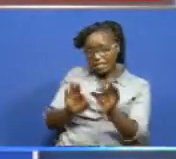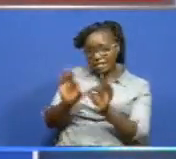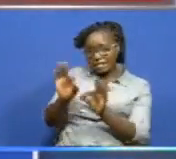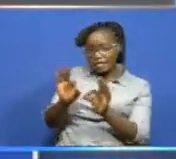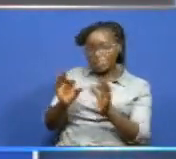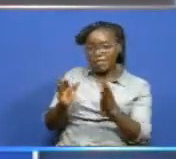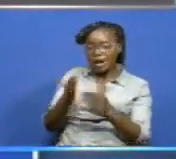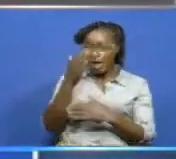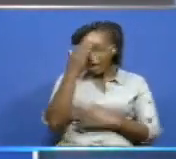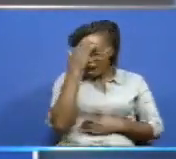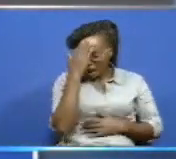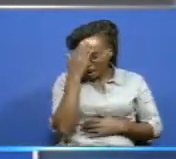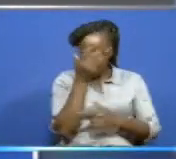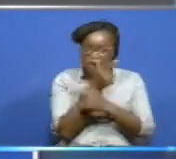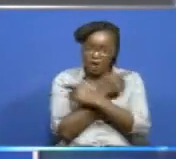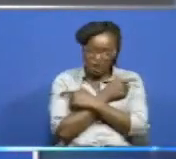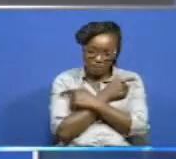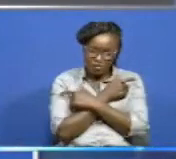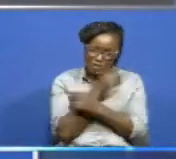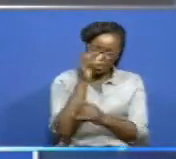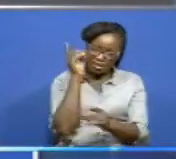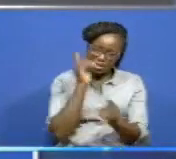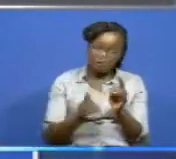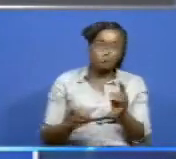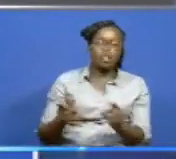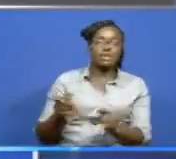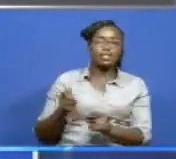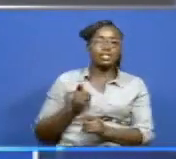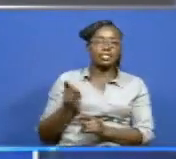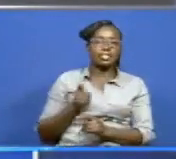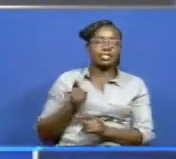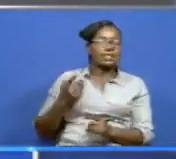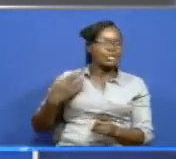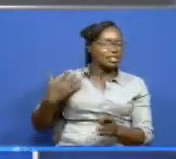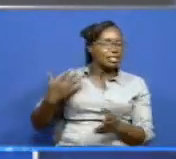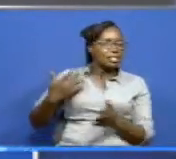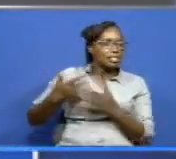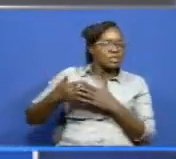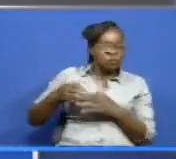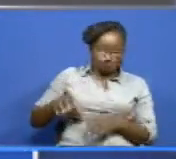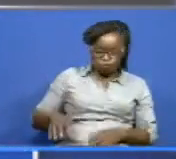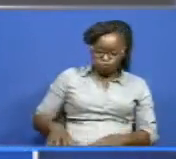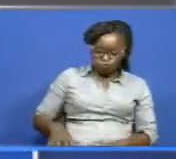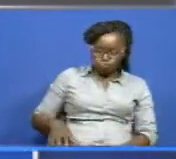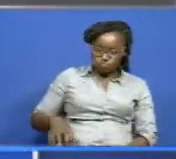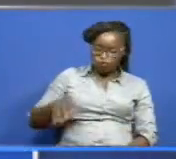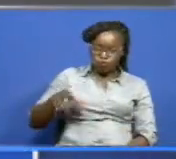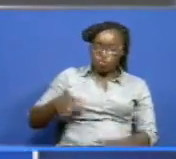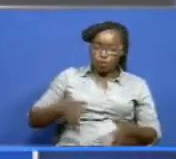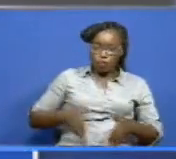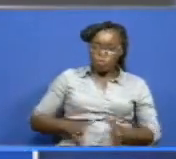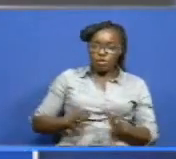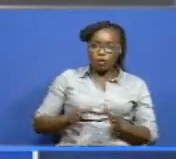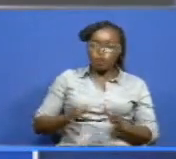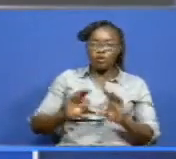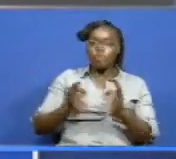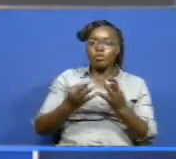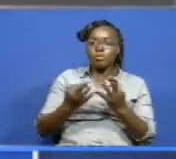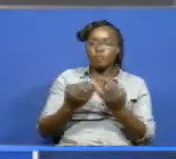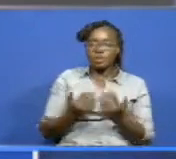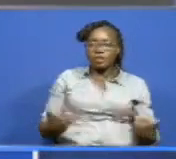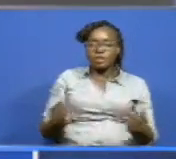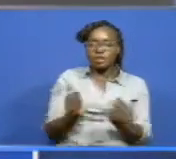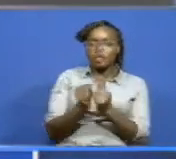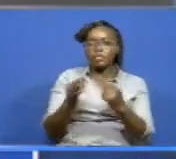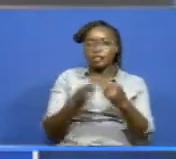as a humble, loving and disciplined lady since her childhood. Born in a family of 18 children from